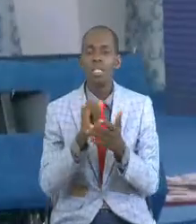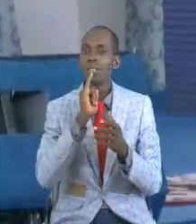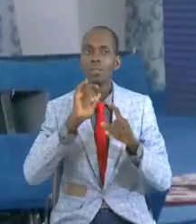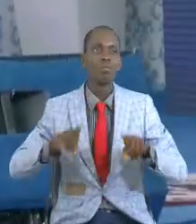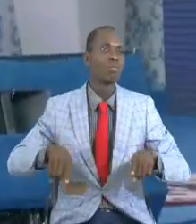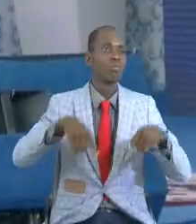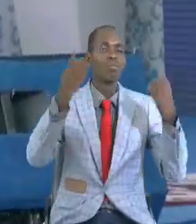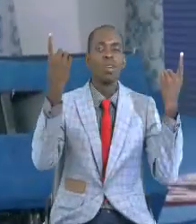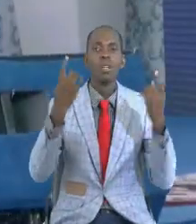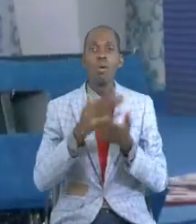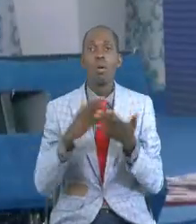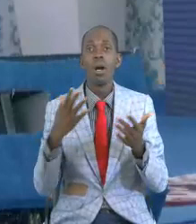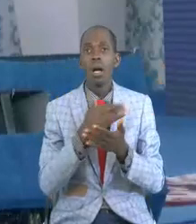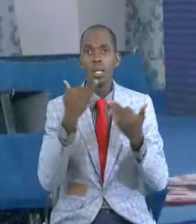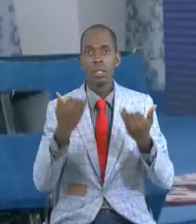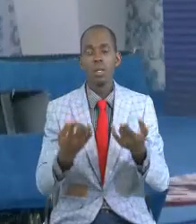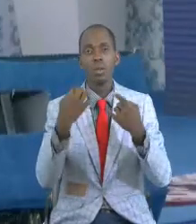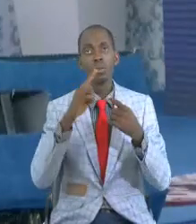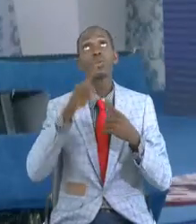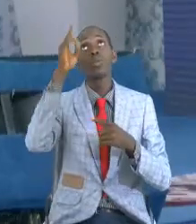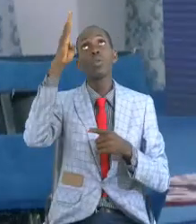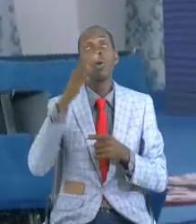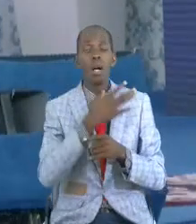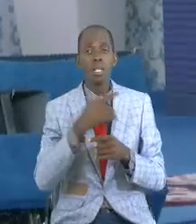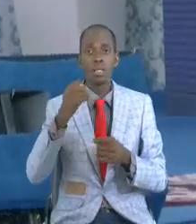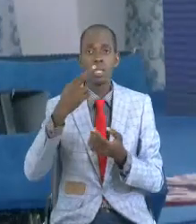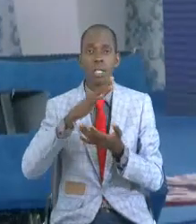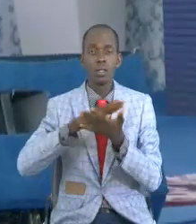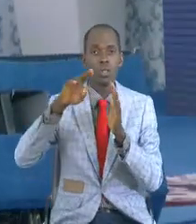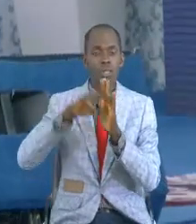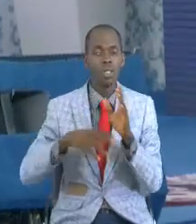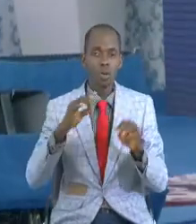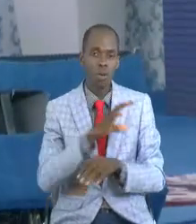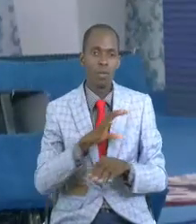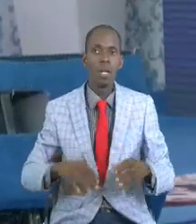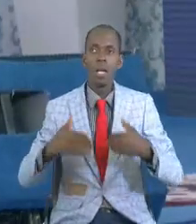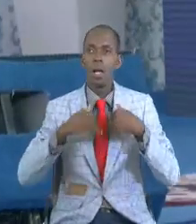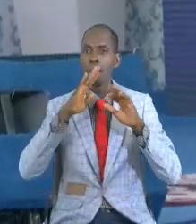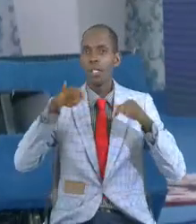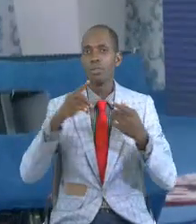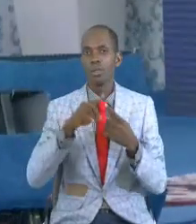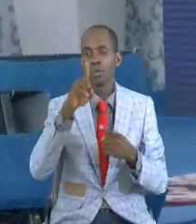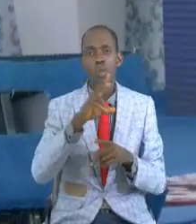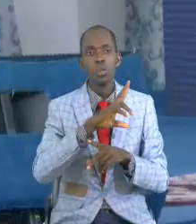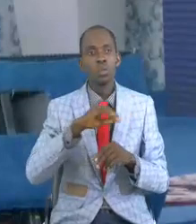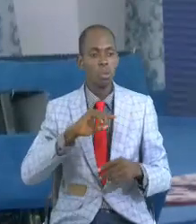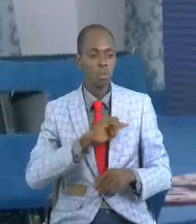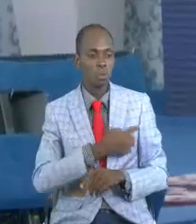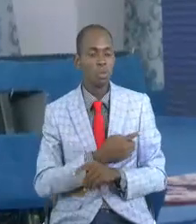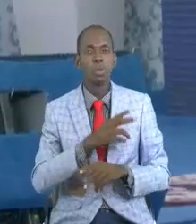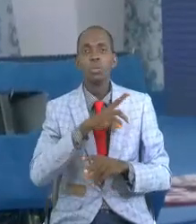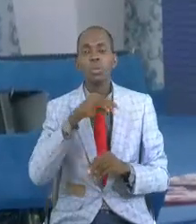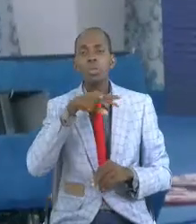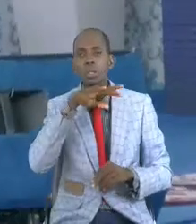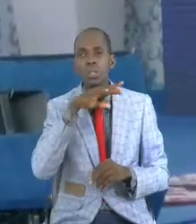to God, and the righteousness of Christ has been given to you. No guilt, no condemnation. And now you